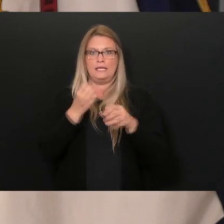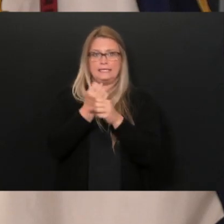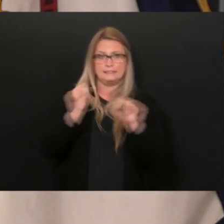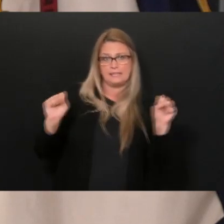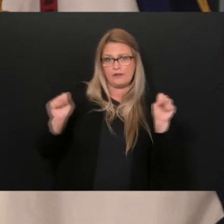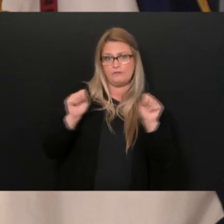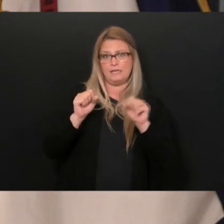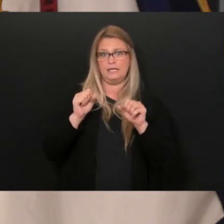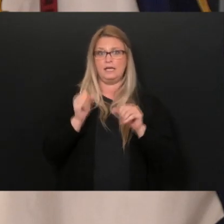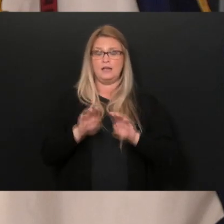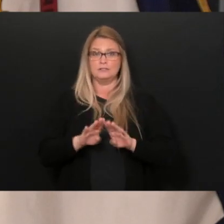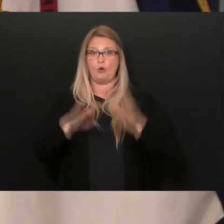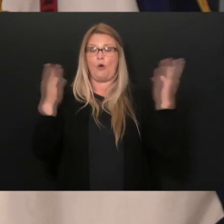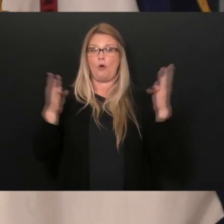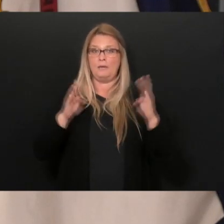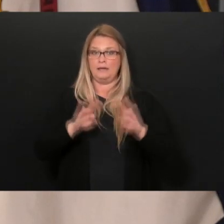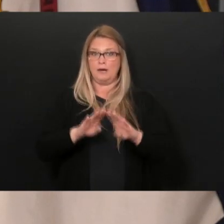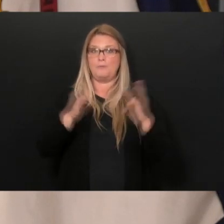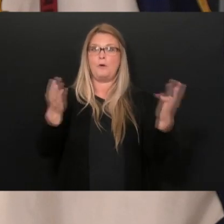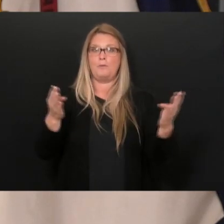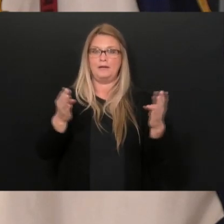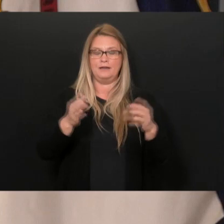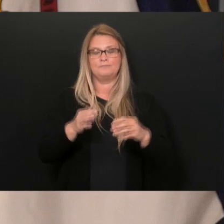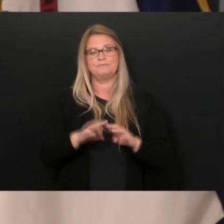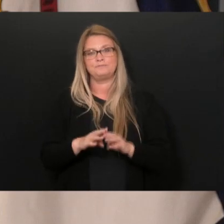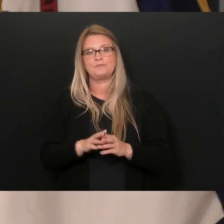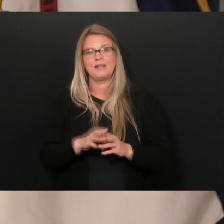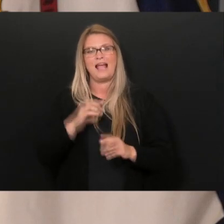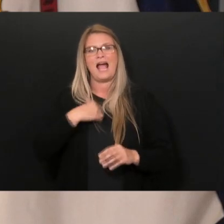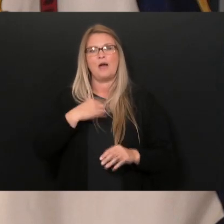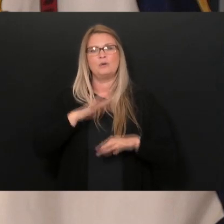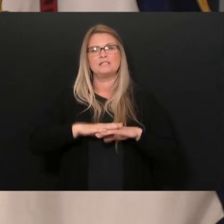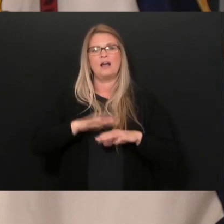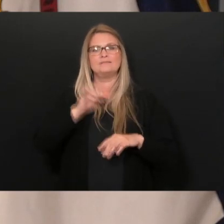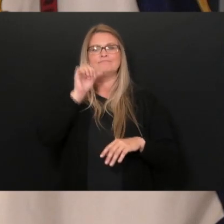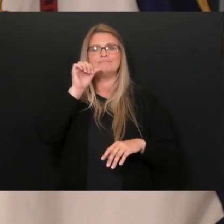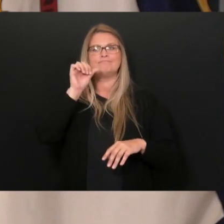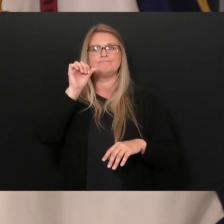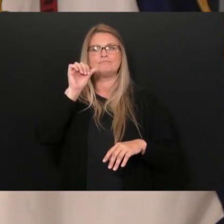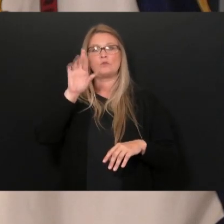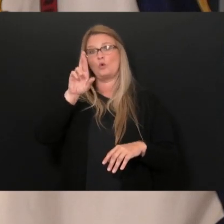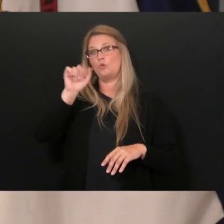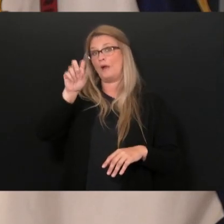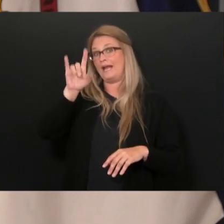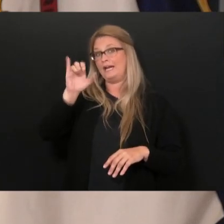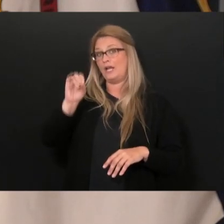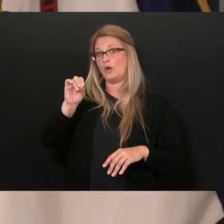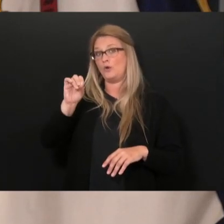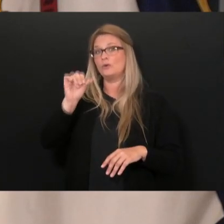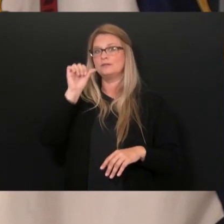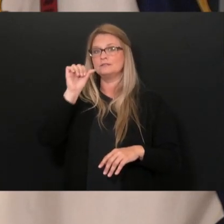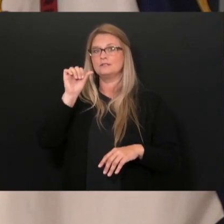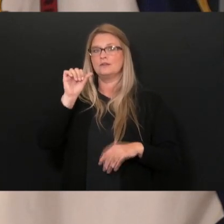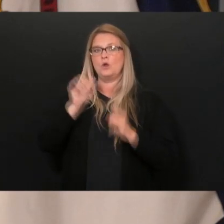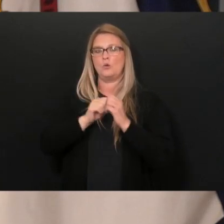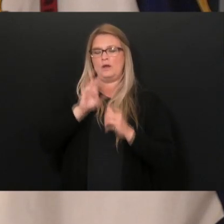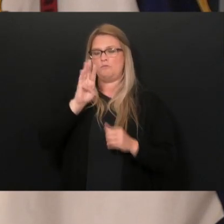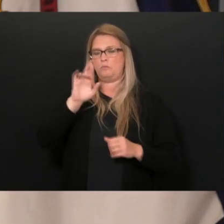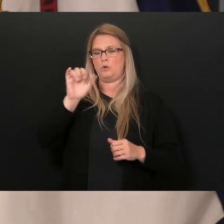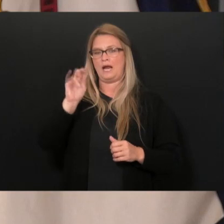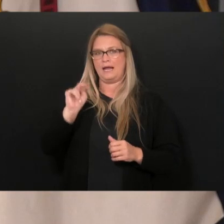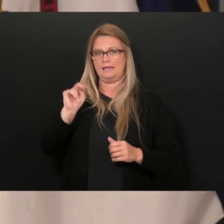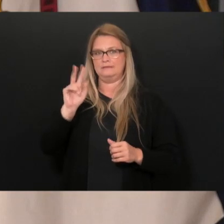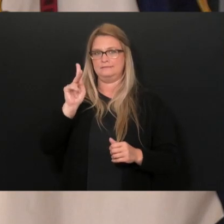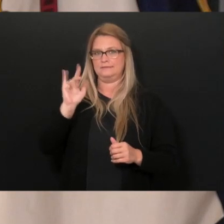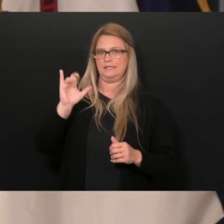do. And that's what we're going to continue to do. I was on a national radio show just a little bit ago with Brian Kilmeade. And he